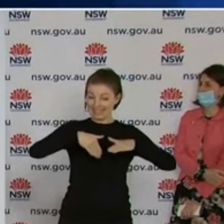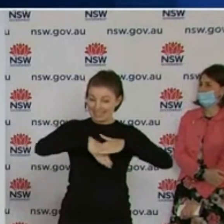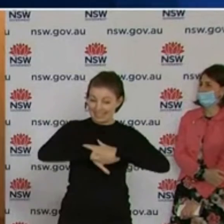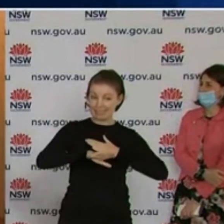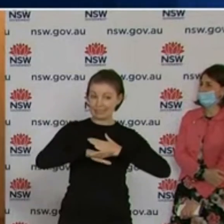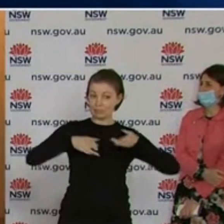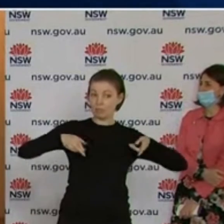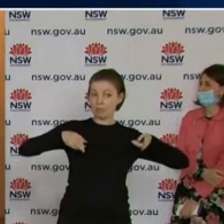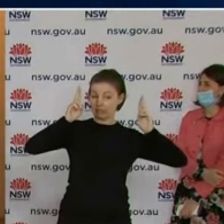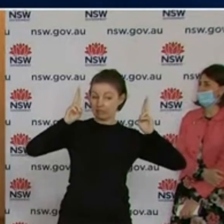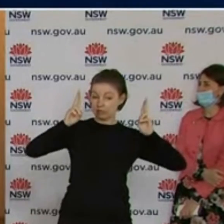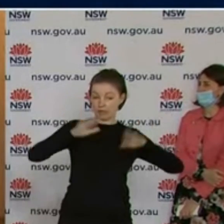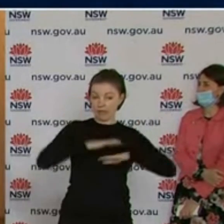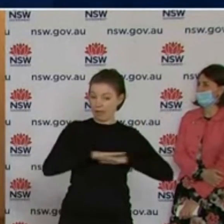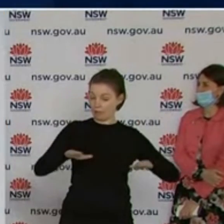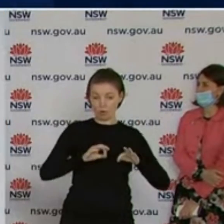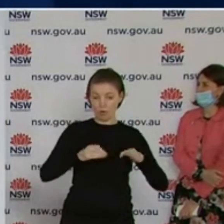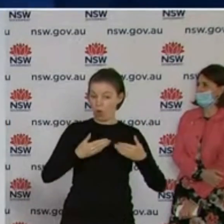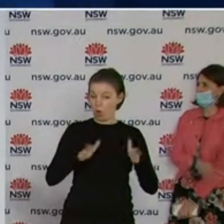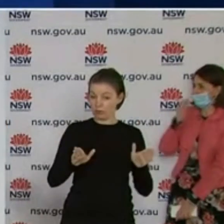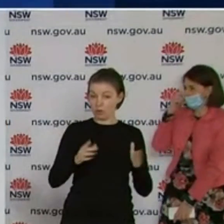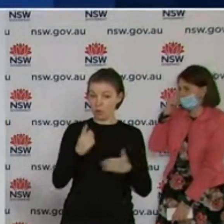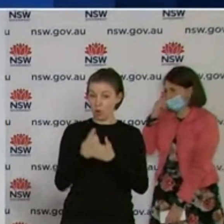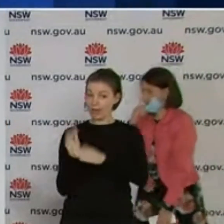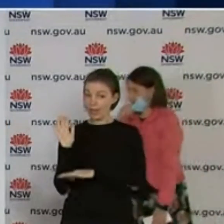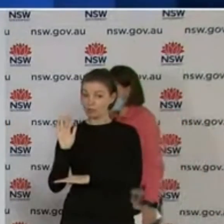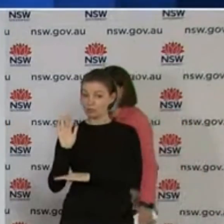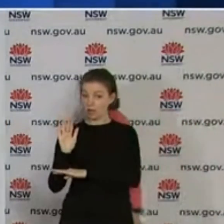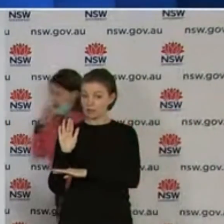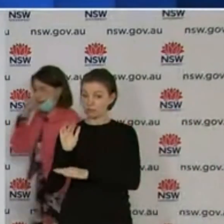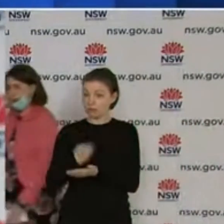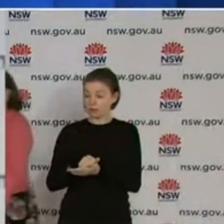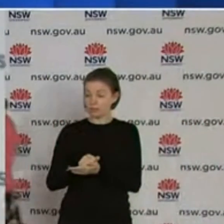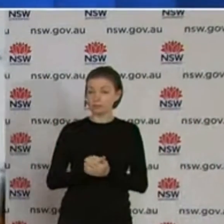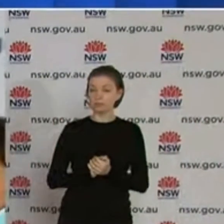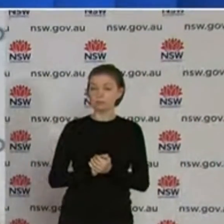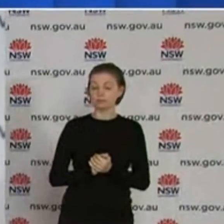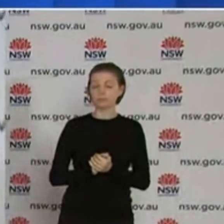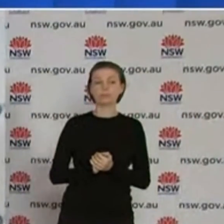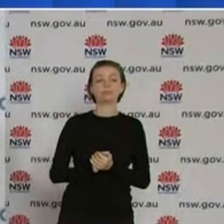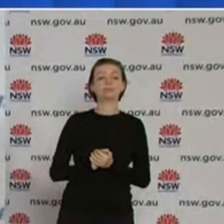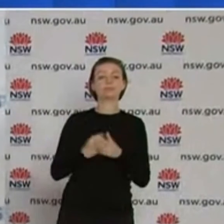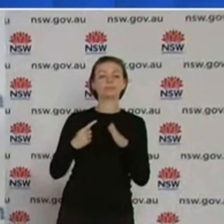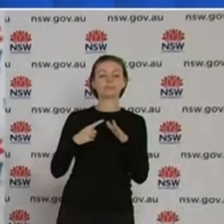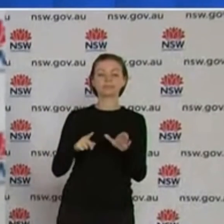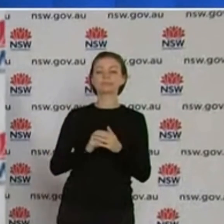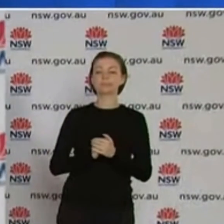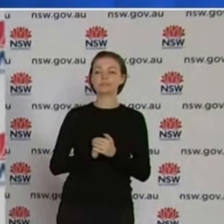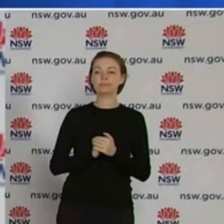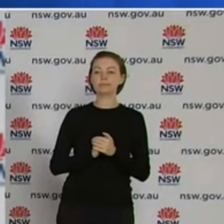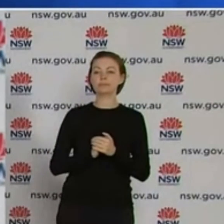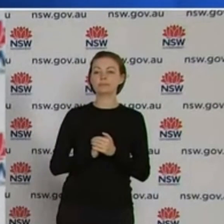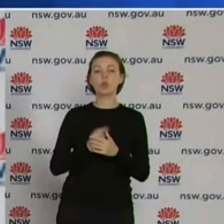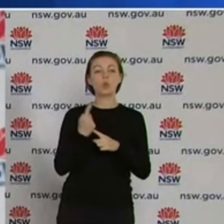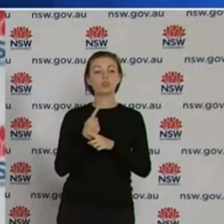reopen? Indoor swimming pools versus outdoor swimming pools? What's the reason? Sorry. Thank you. The advice we received was in relation